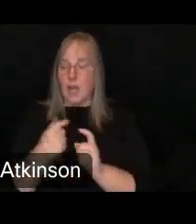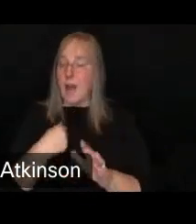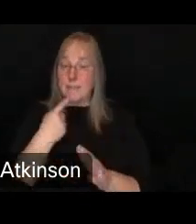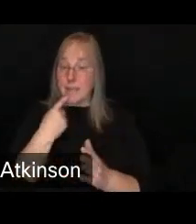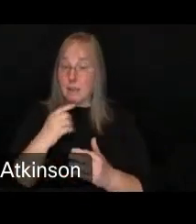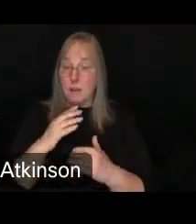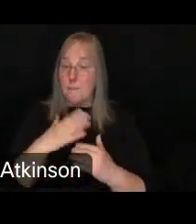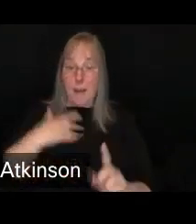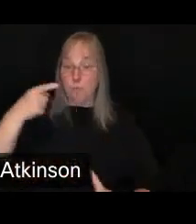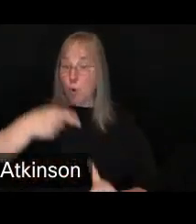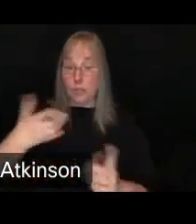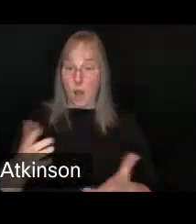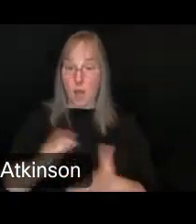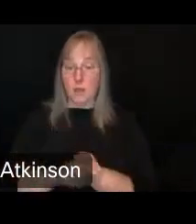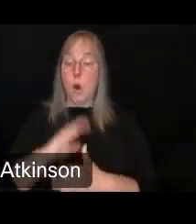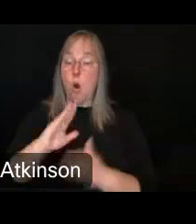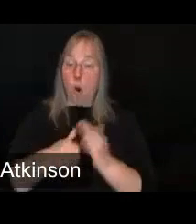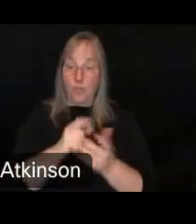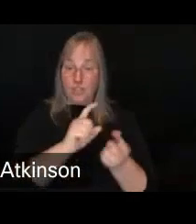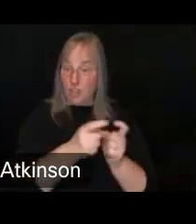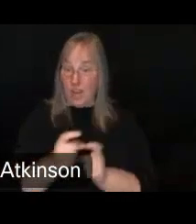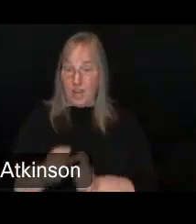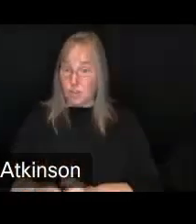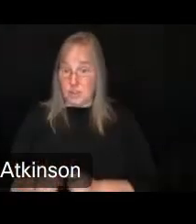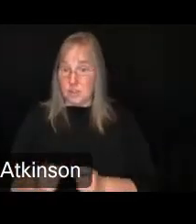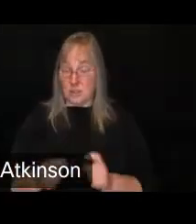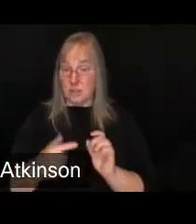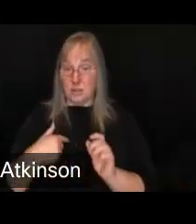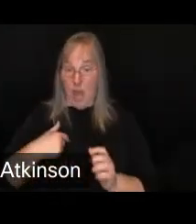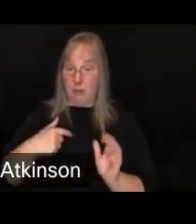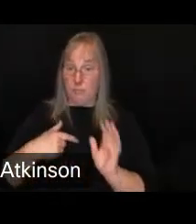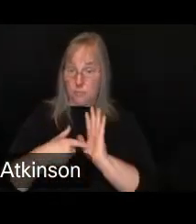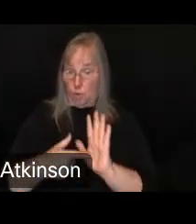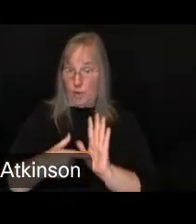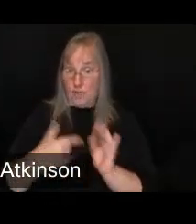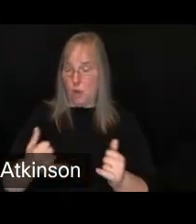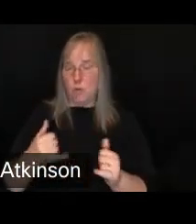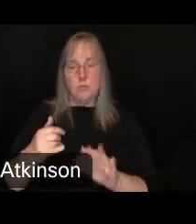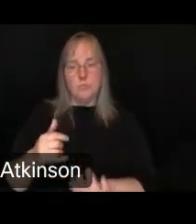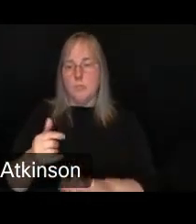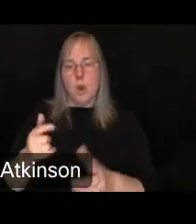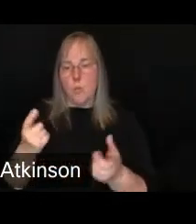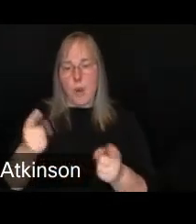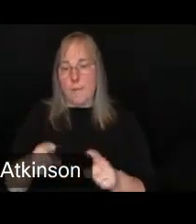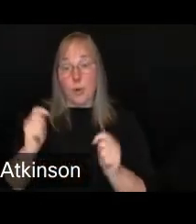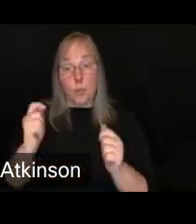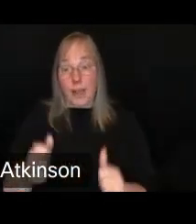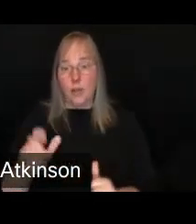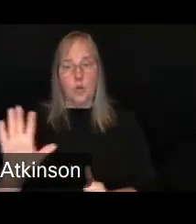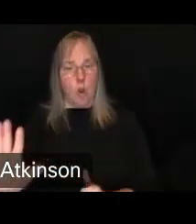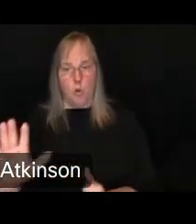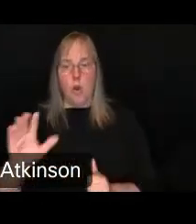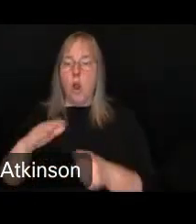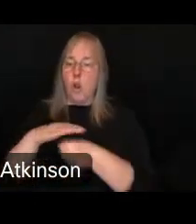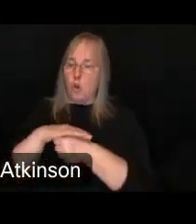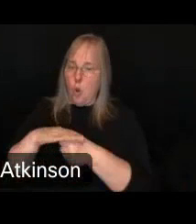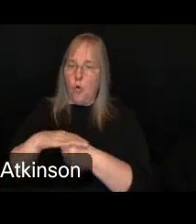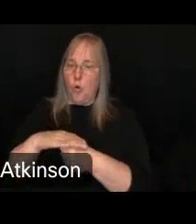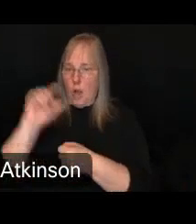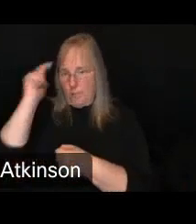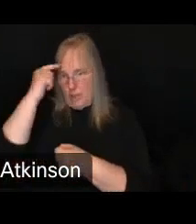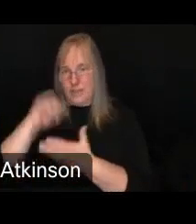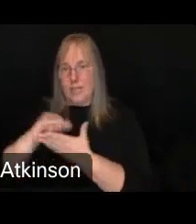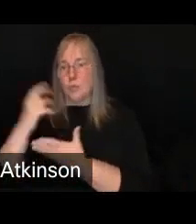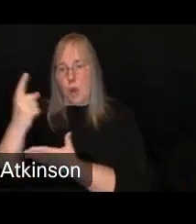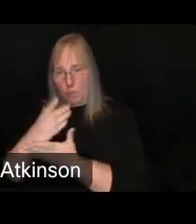of these changes presented in the plan, they're not going to happen quickly. Local government is one aspect that drives growth, and